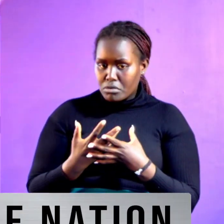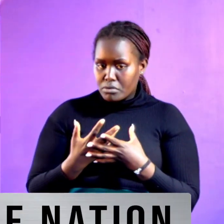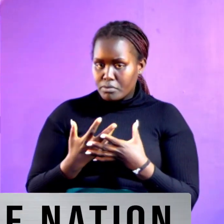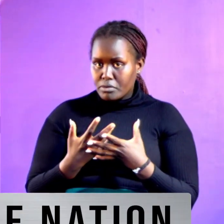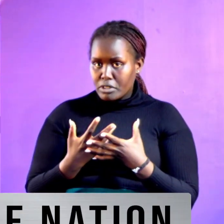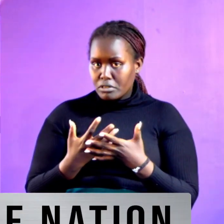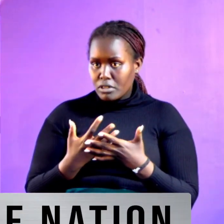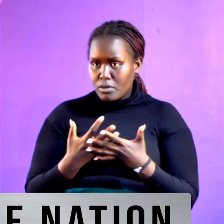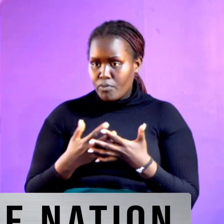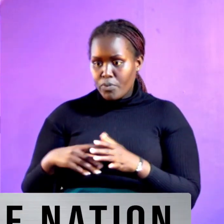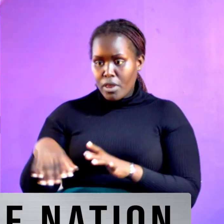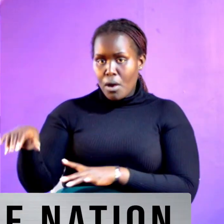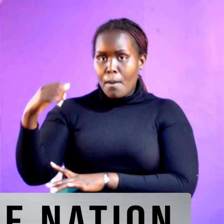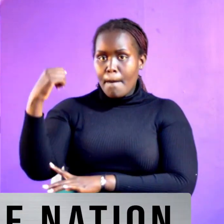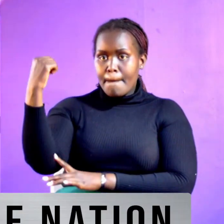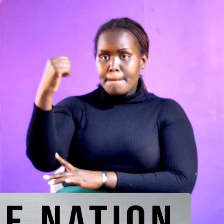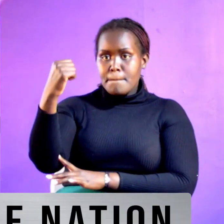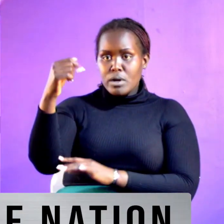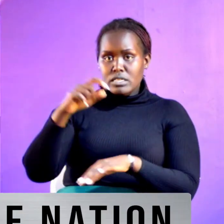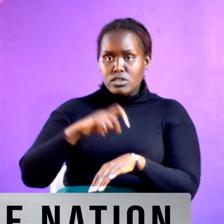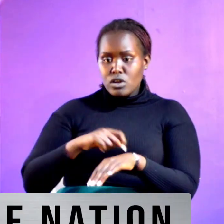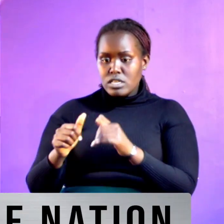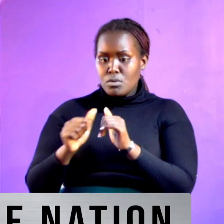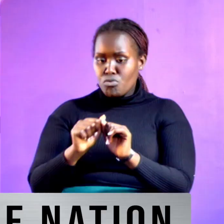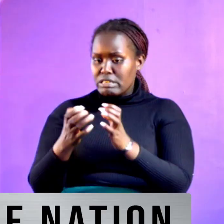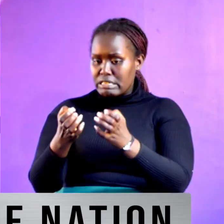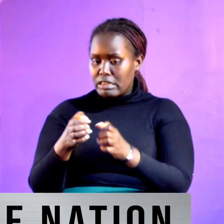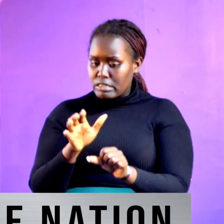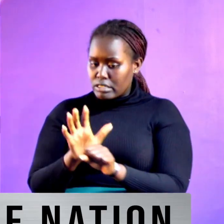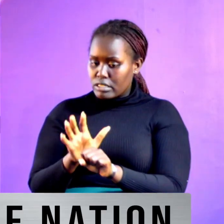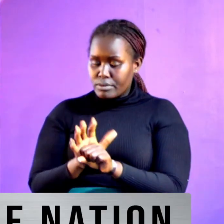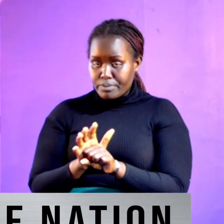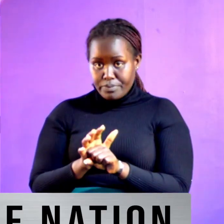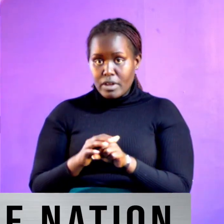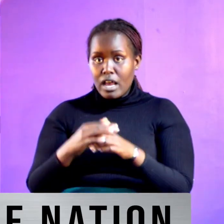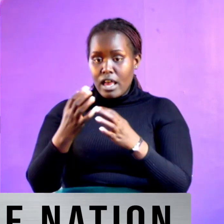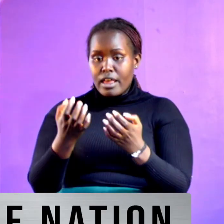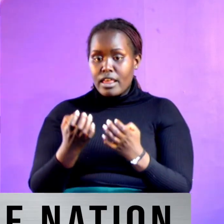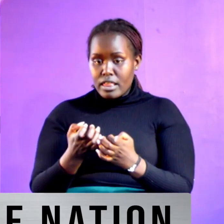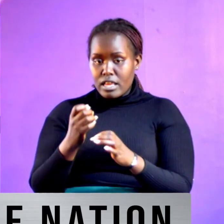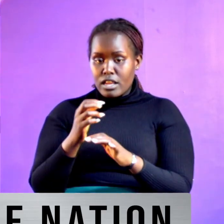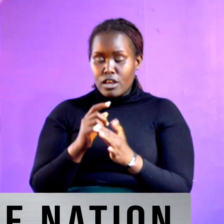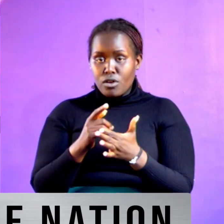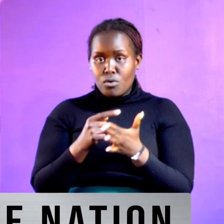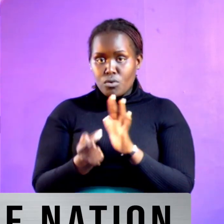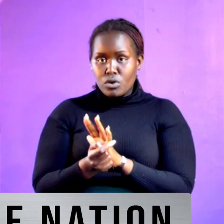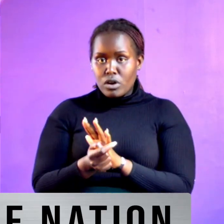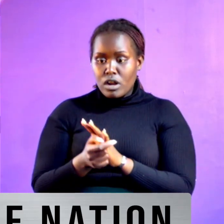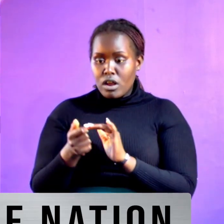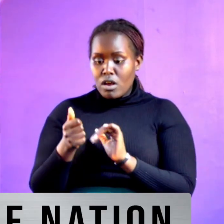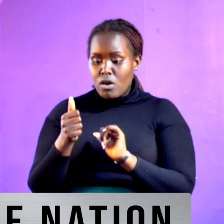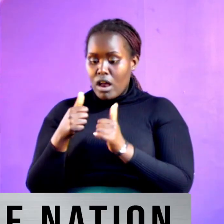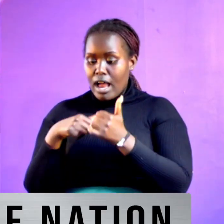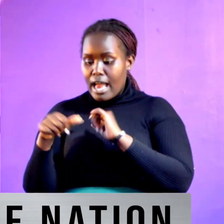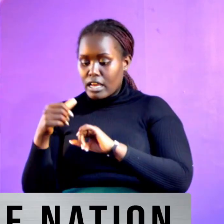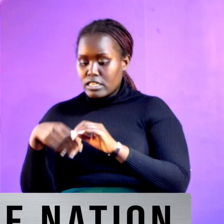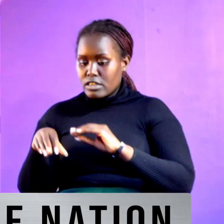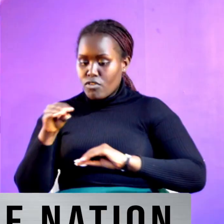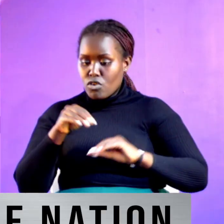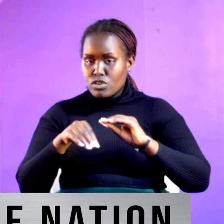unprecedented political times, which are very demanding, and they require our active contribution and